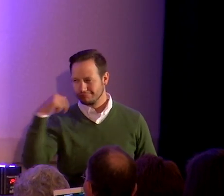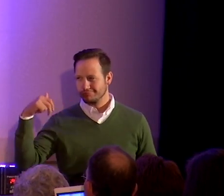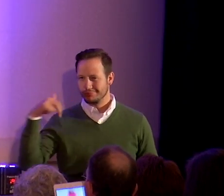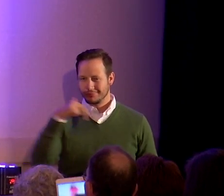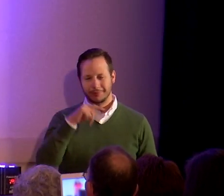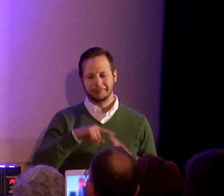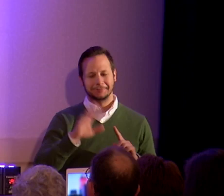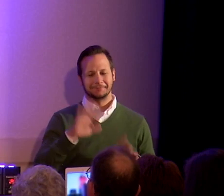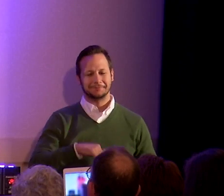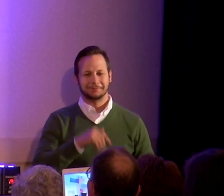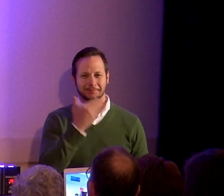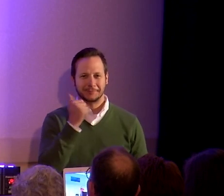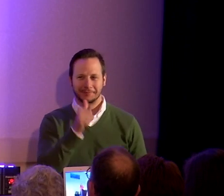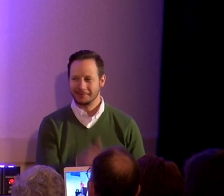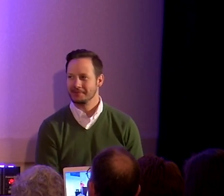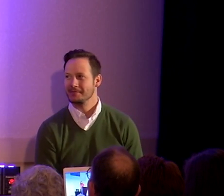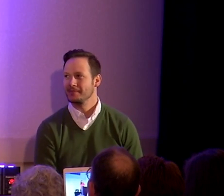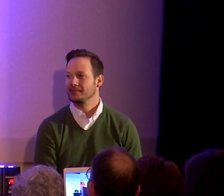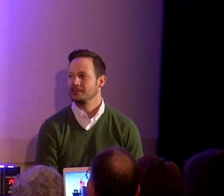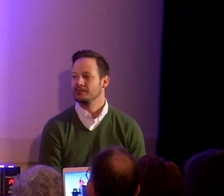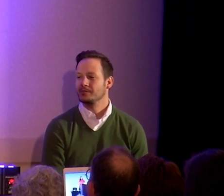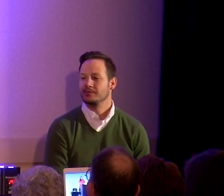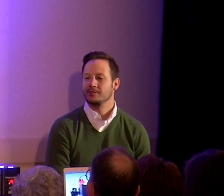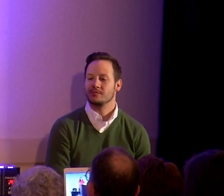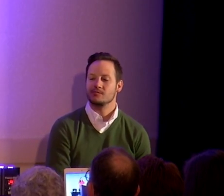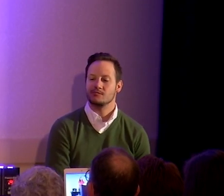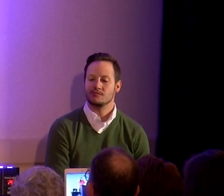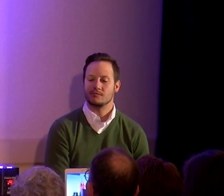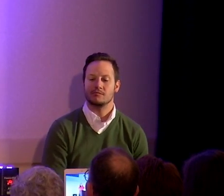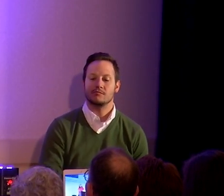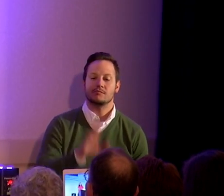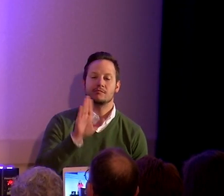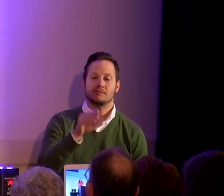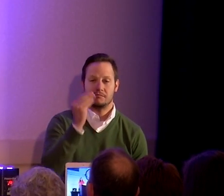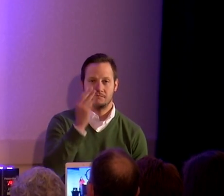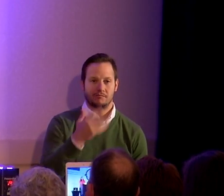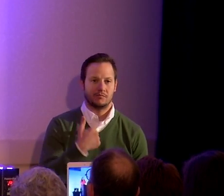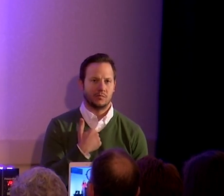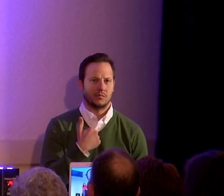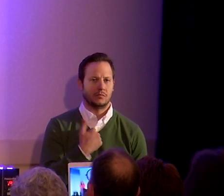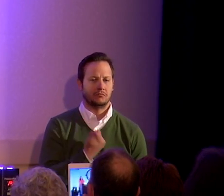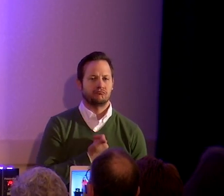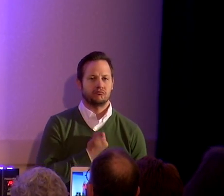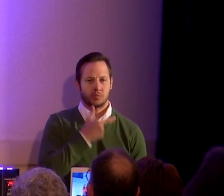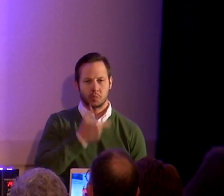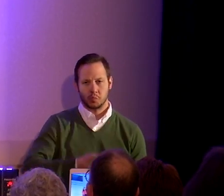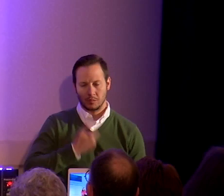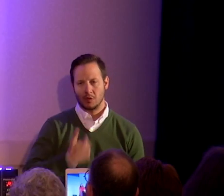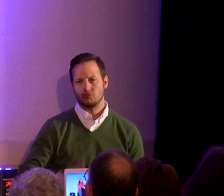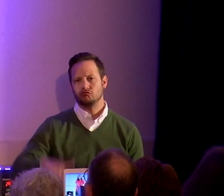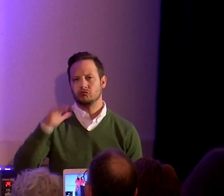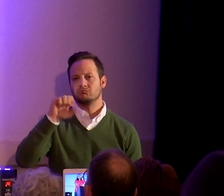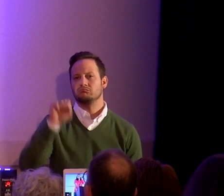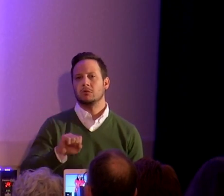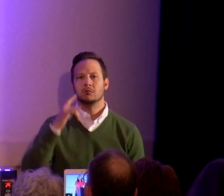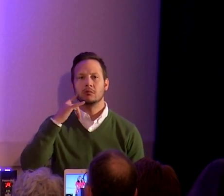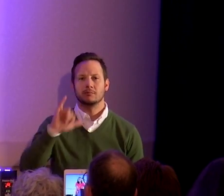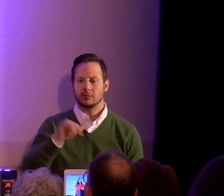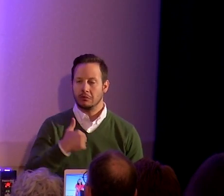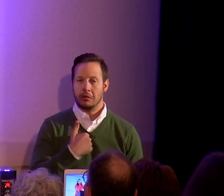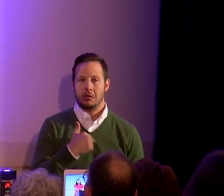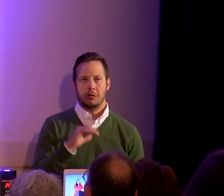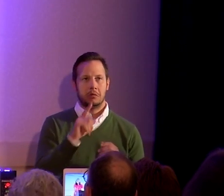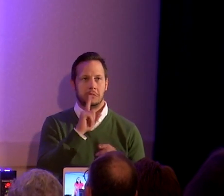audience. So a little bit about me. I grew up in Southern California, and I actually never grew up with any sort of